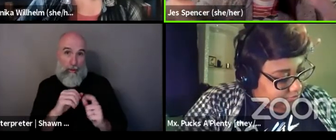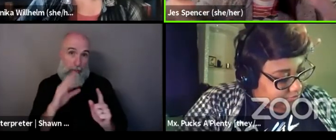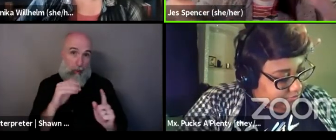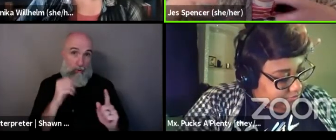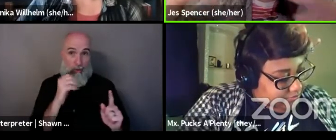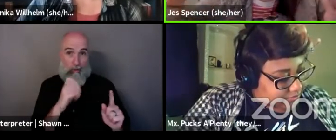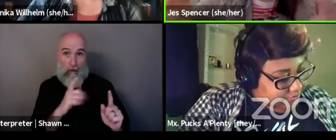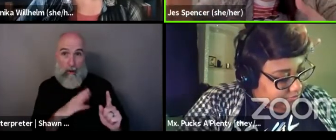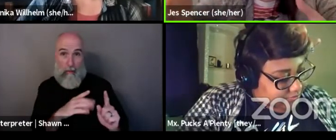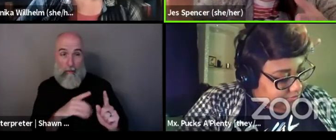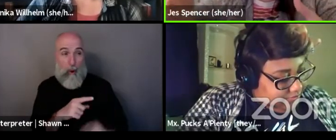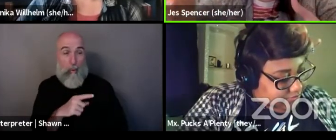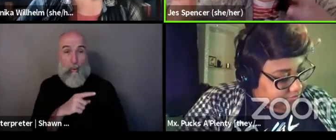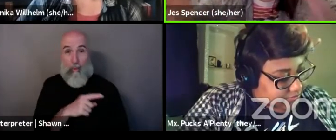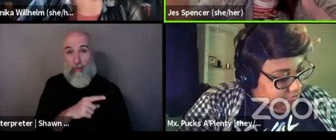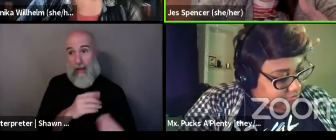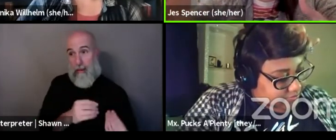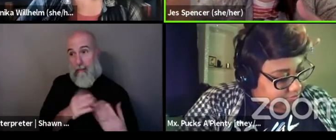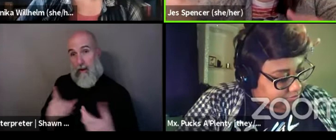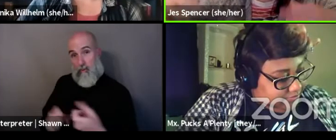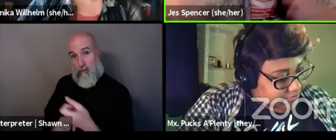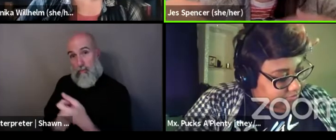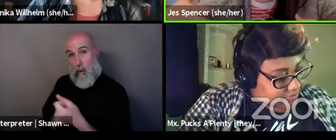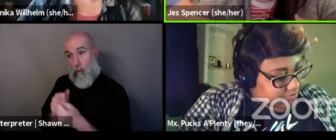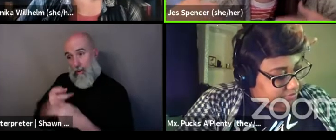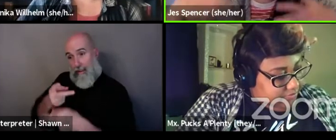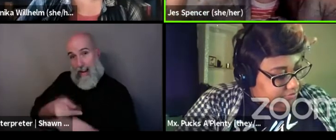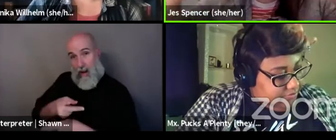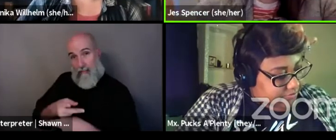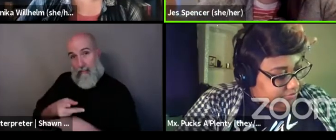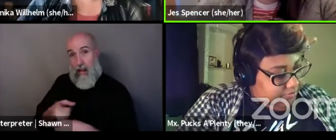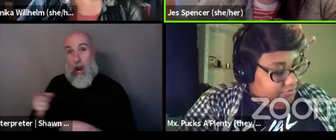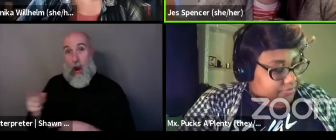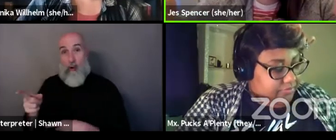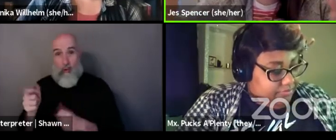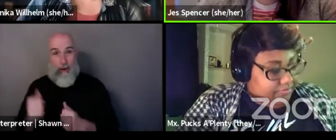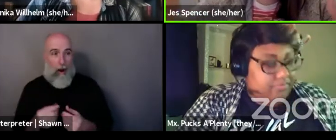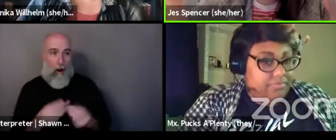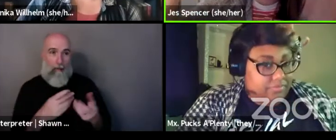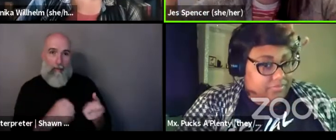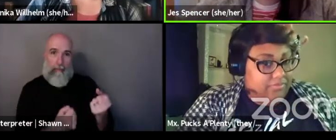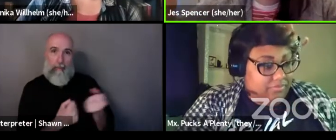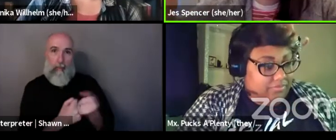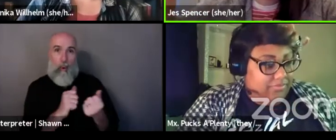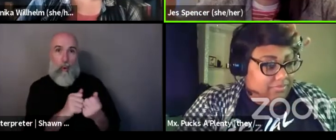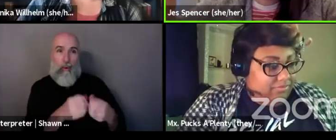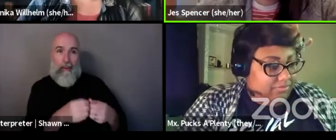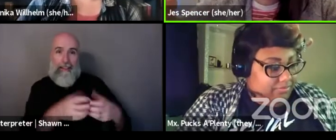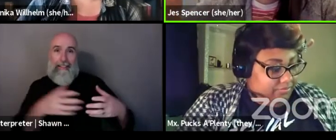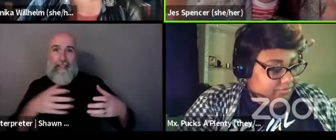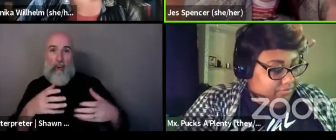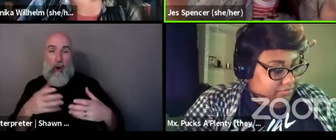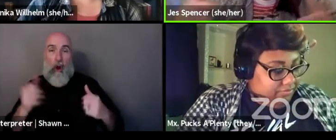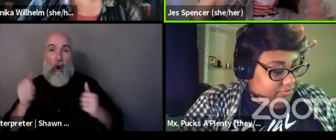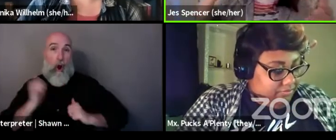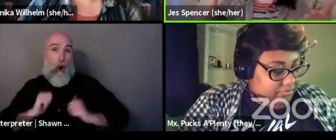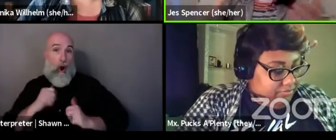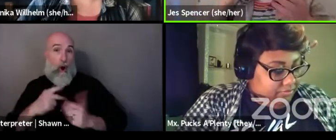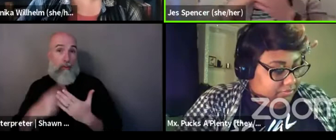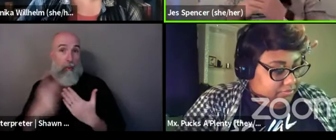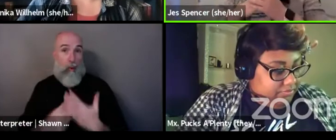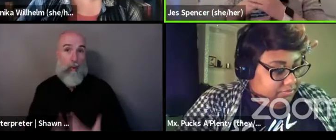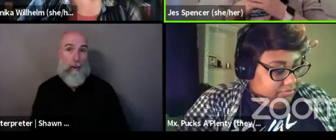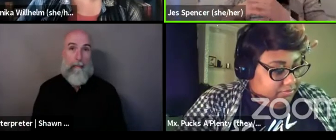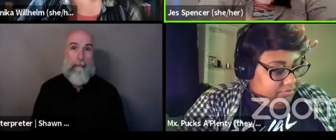where they can offer you support and caregiving, and you can offer them support and additional arts programming. And when